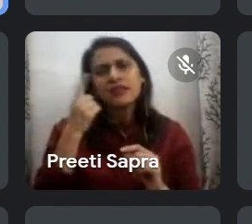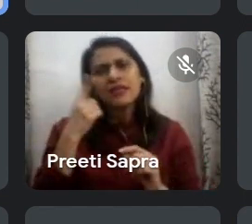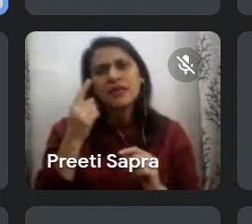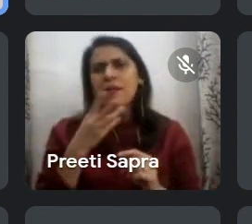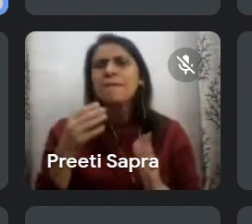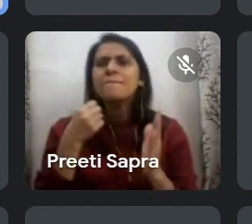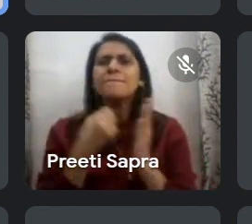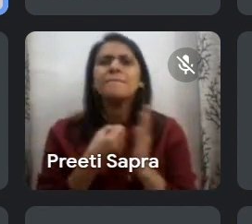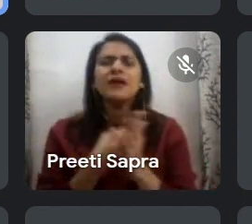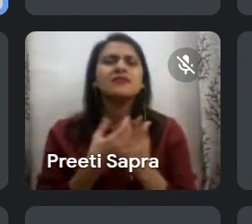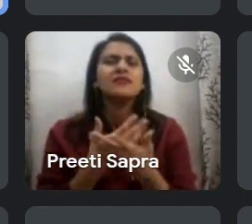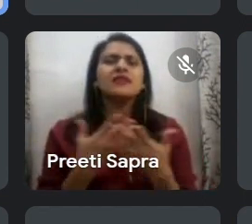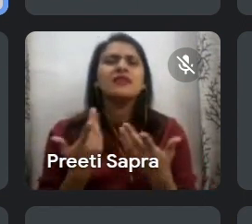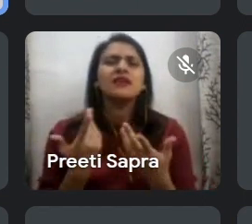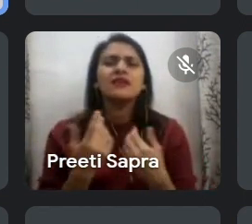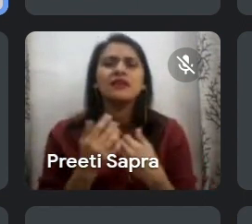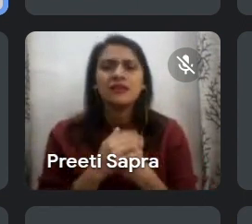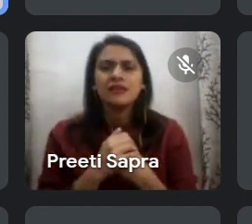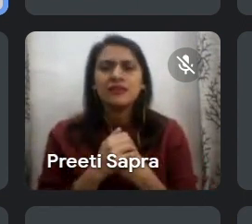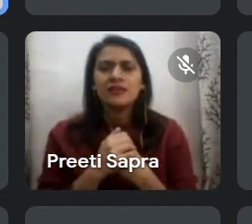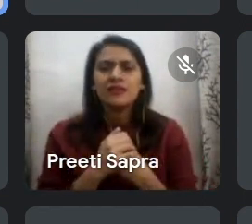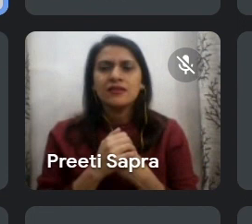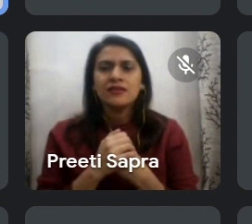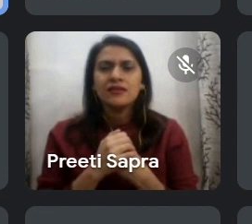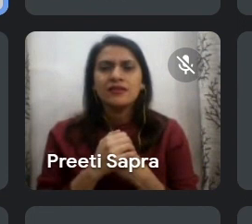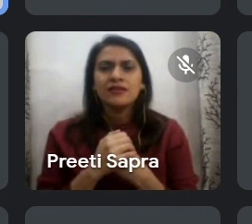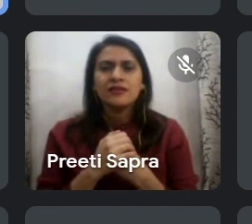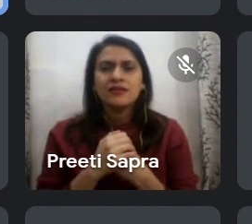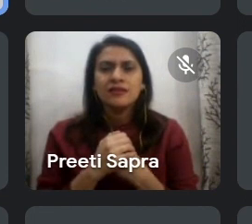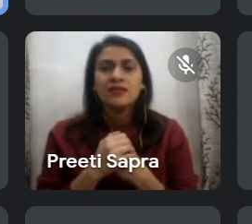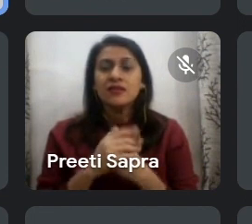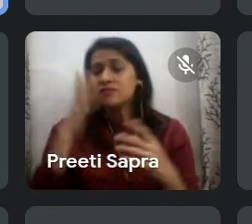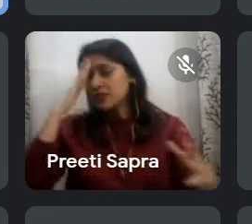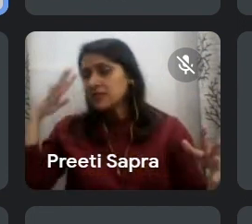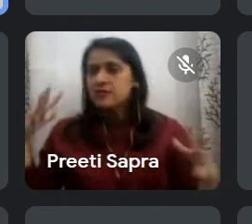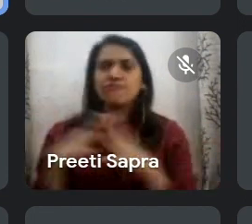we're denied is the capacity to just be frustrated,